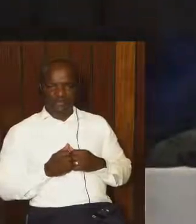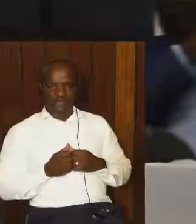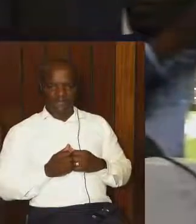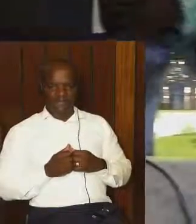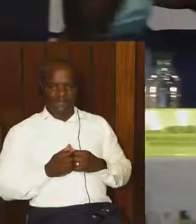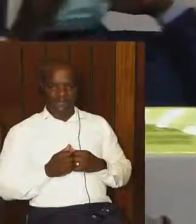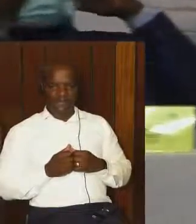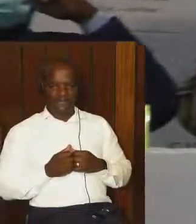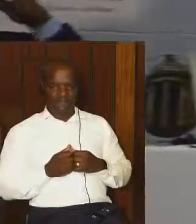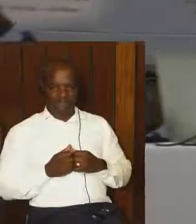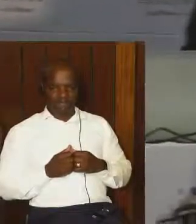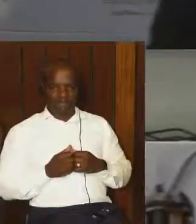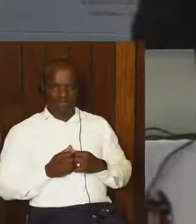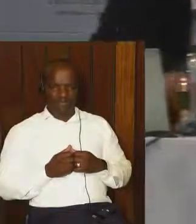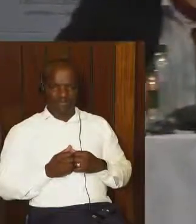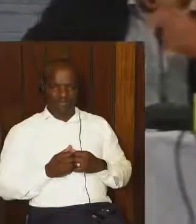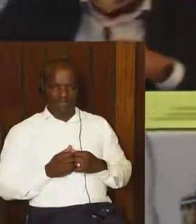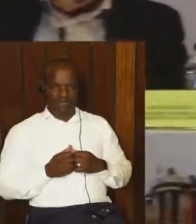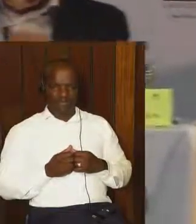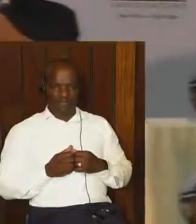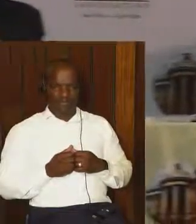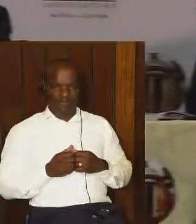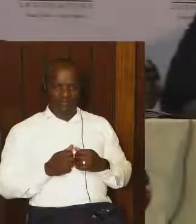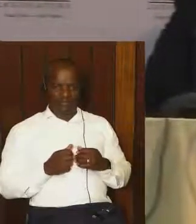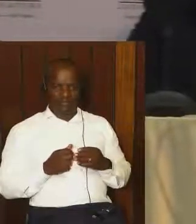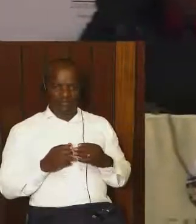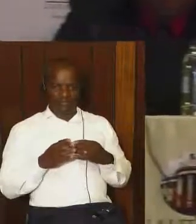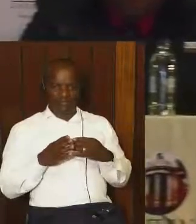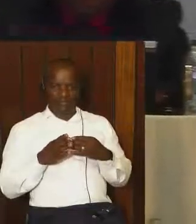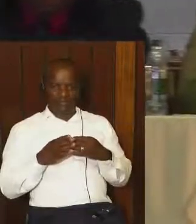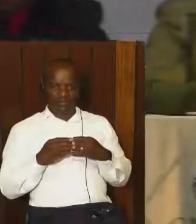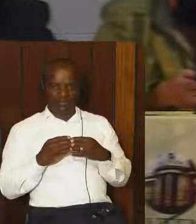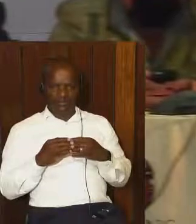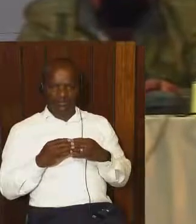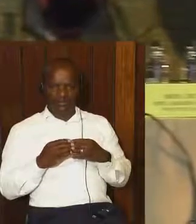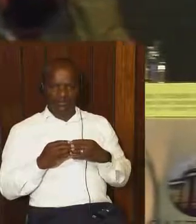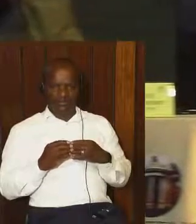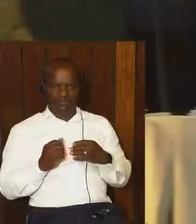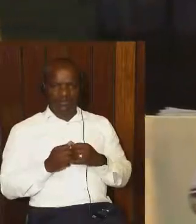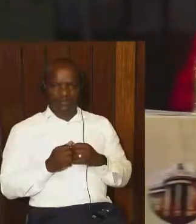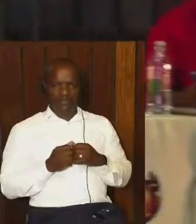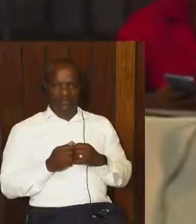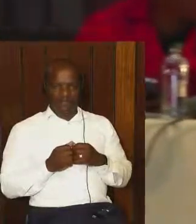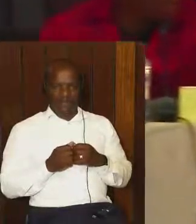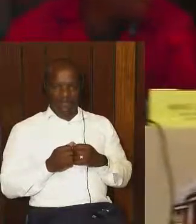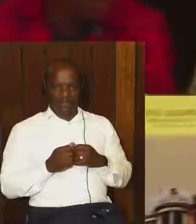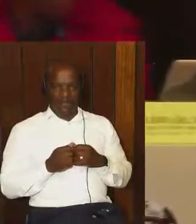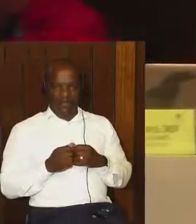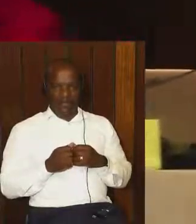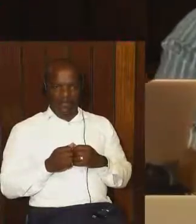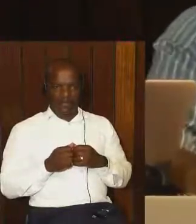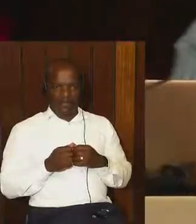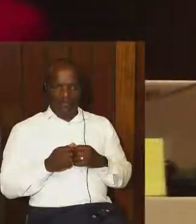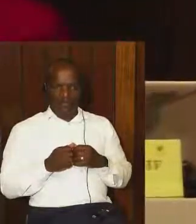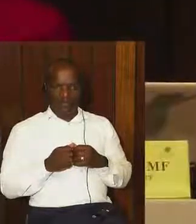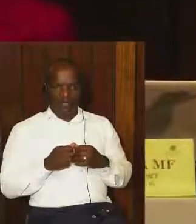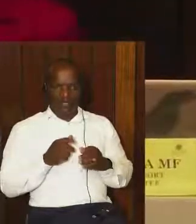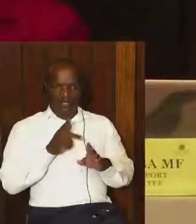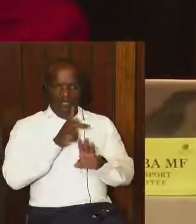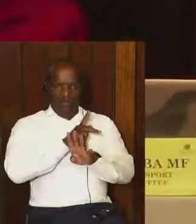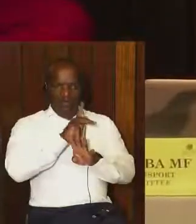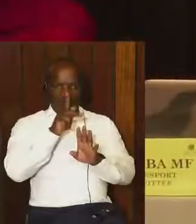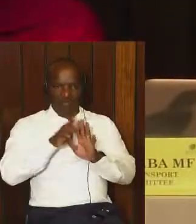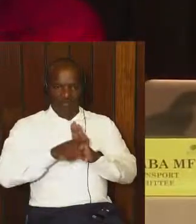Member Nell, please come in. Yeah, Chair, can I just ask what action has been taken internally against the project managers for these